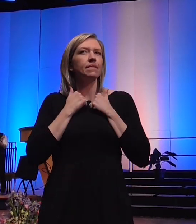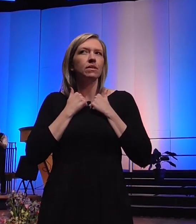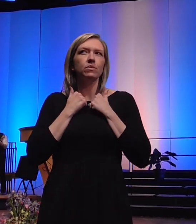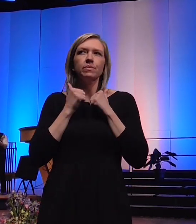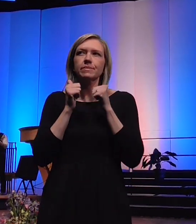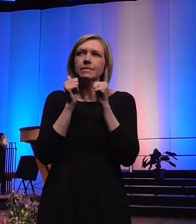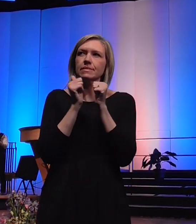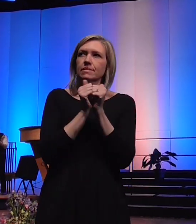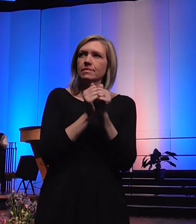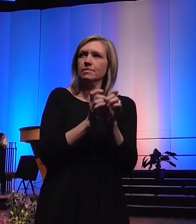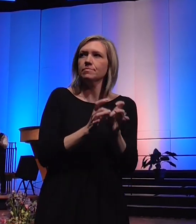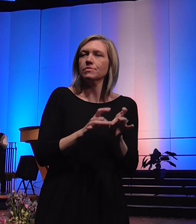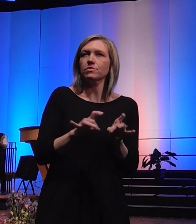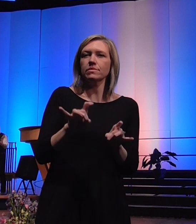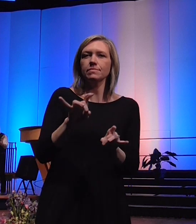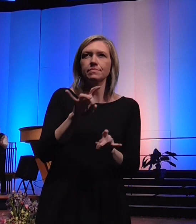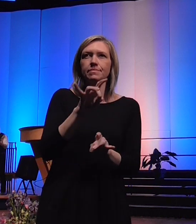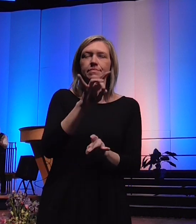alive with